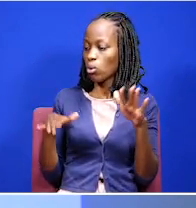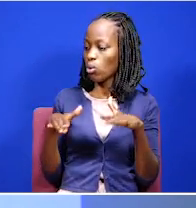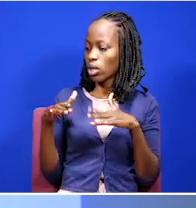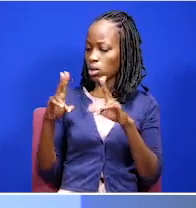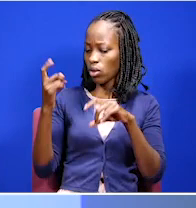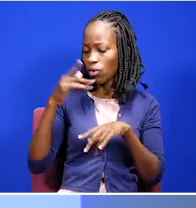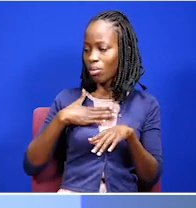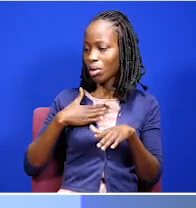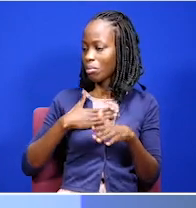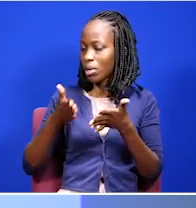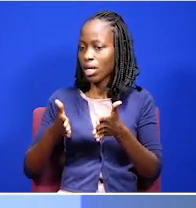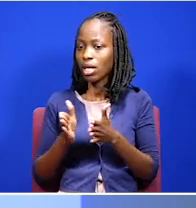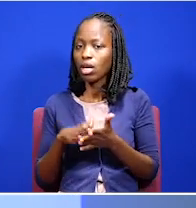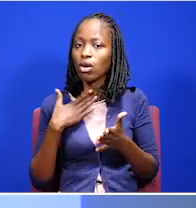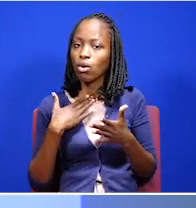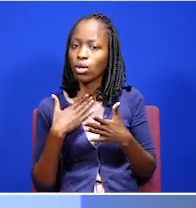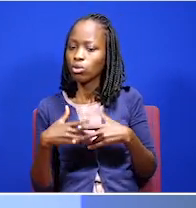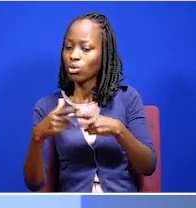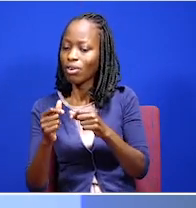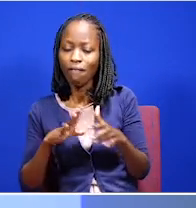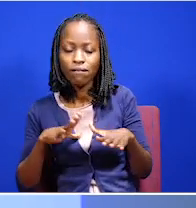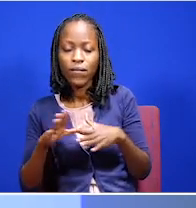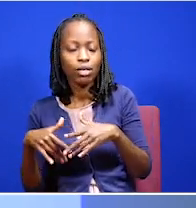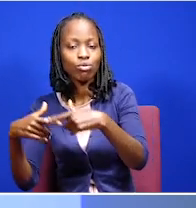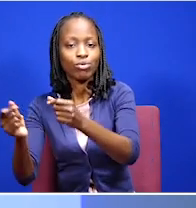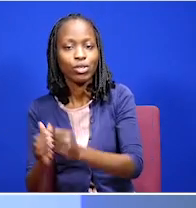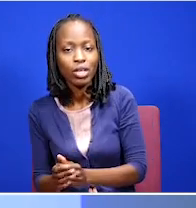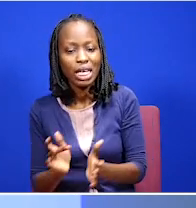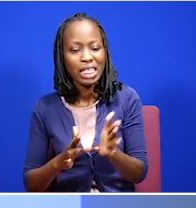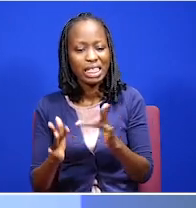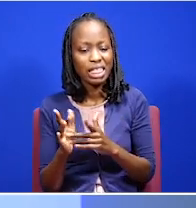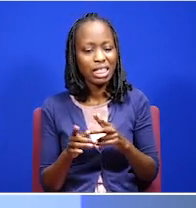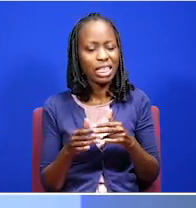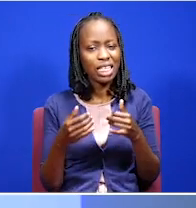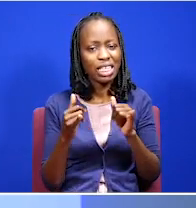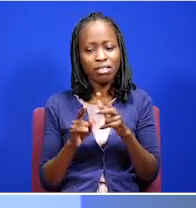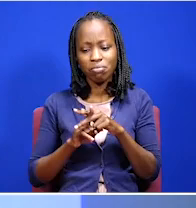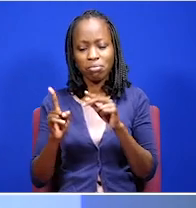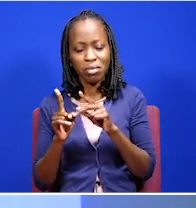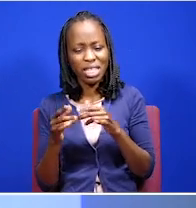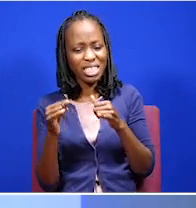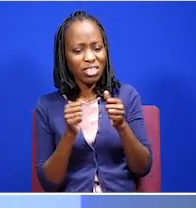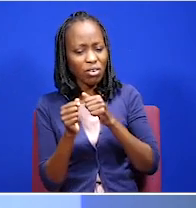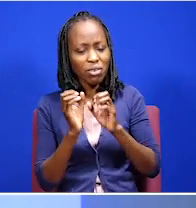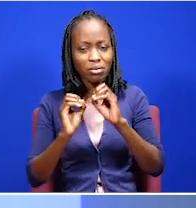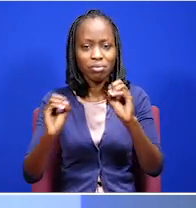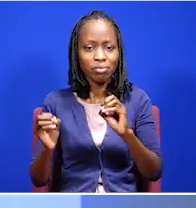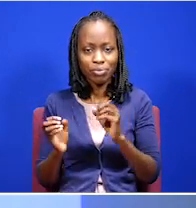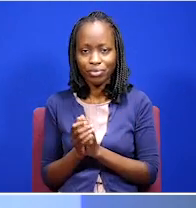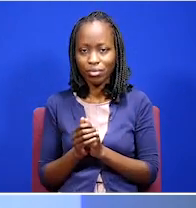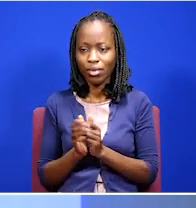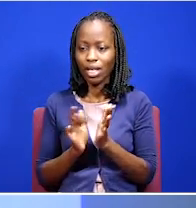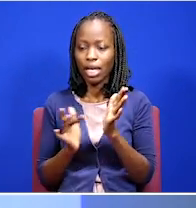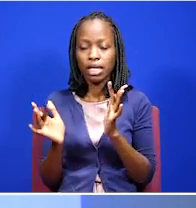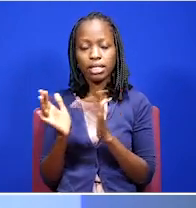he was just surrendering. He would just say, oh, you are looking for me? Here I am. Oh, you want to go this way? Yes. He never tried to